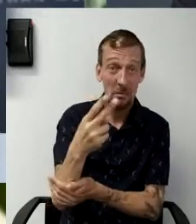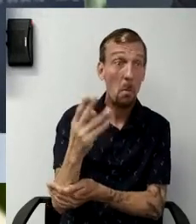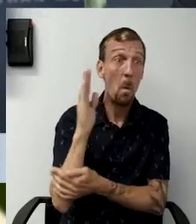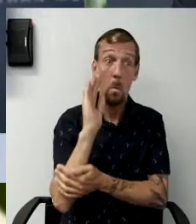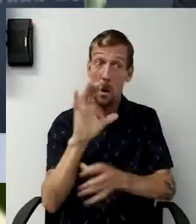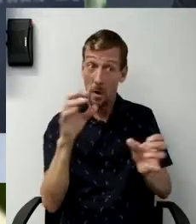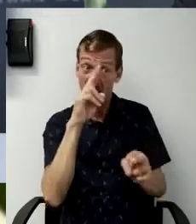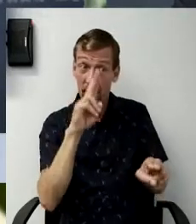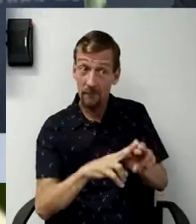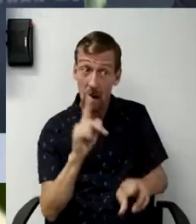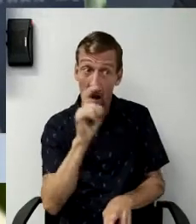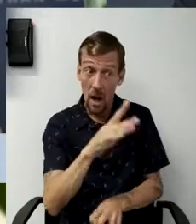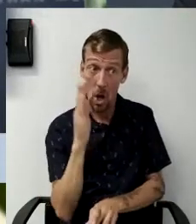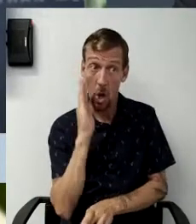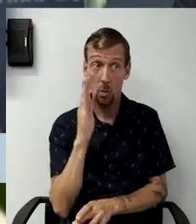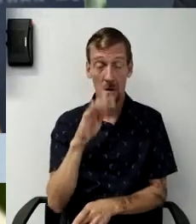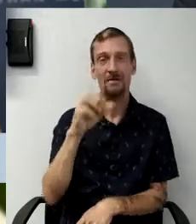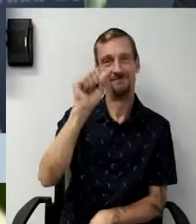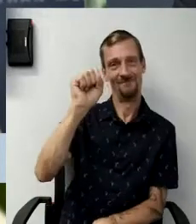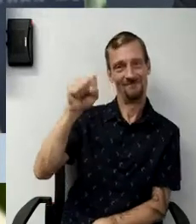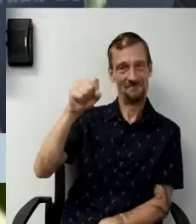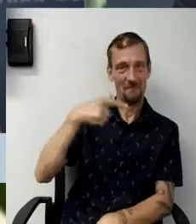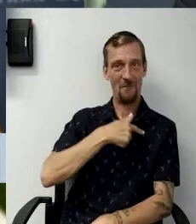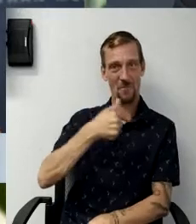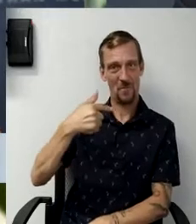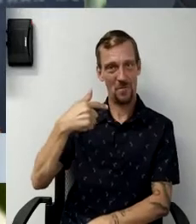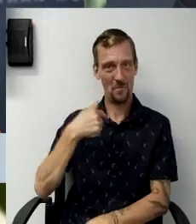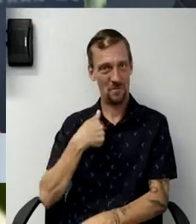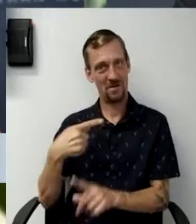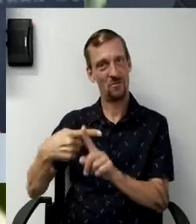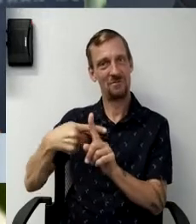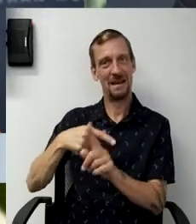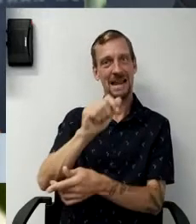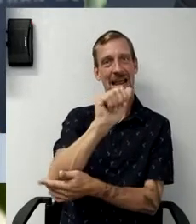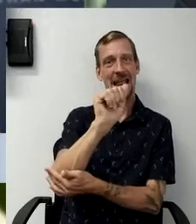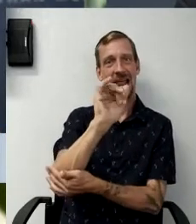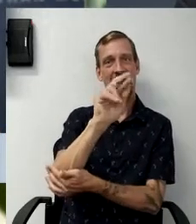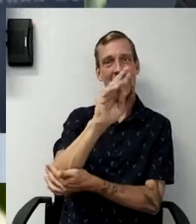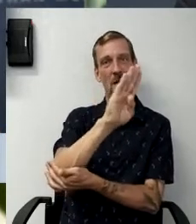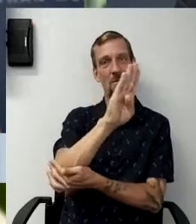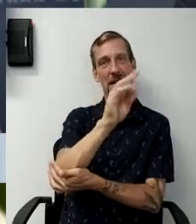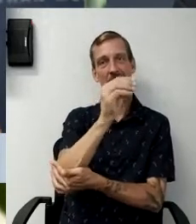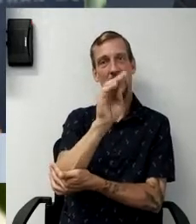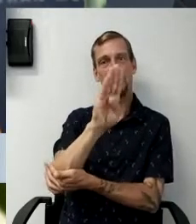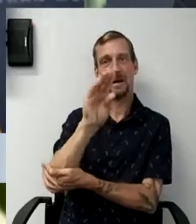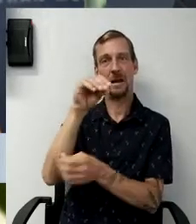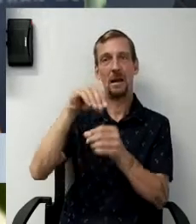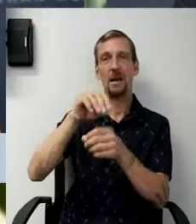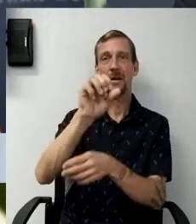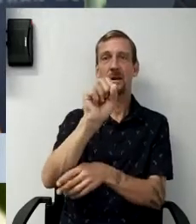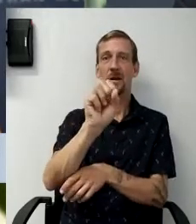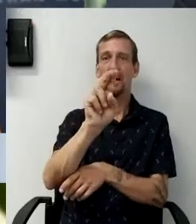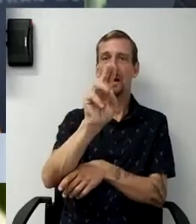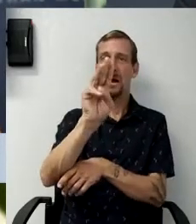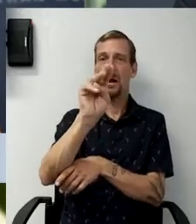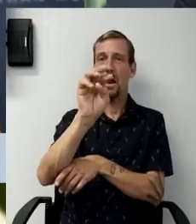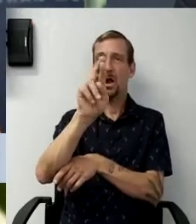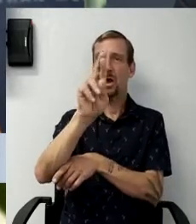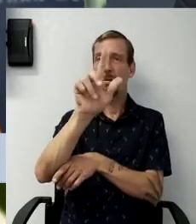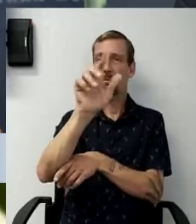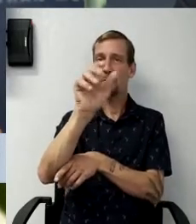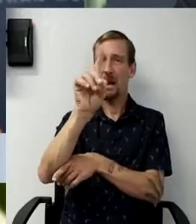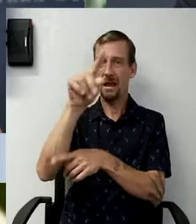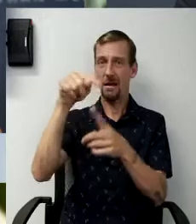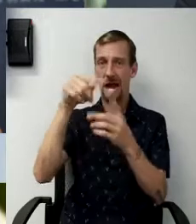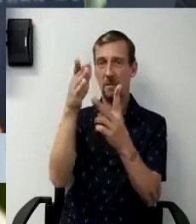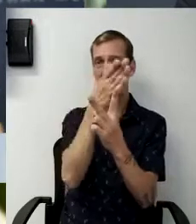gonna. We've rented an Airbnb in Summerlin, which is between